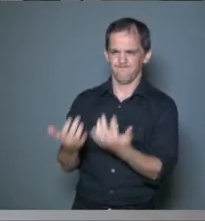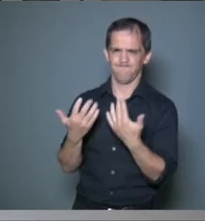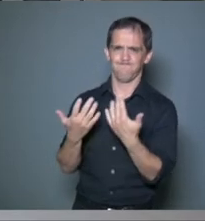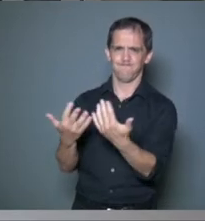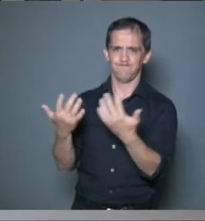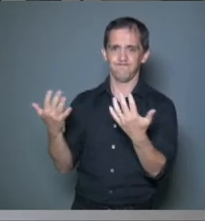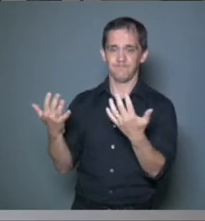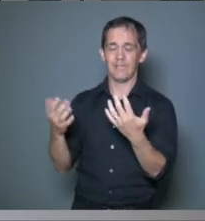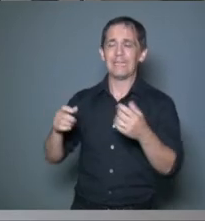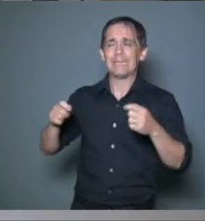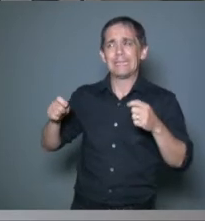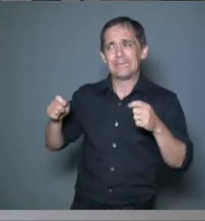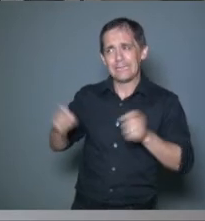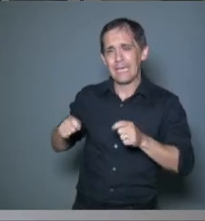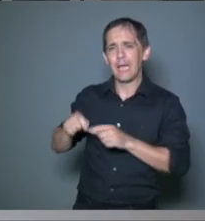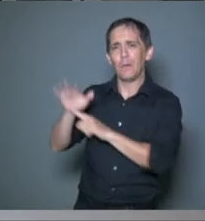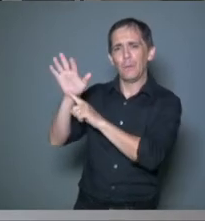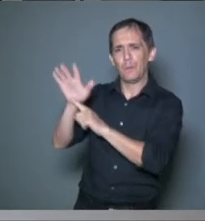We grow cotton,